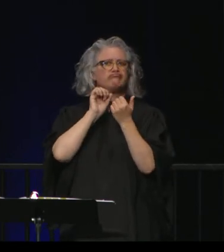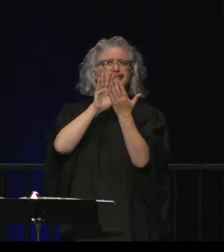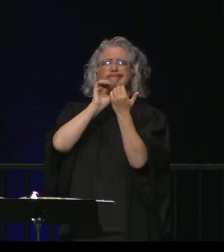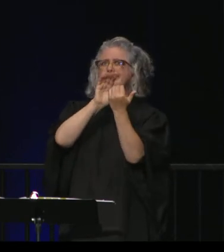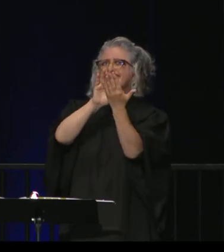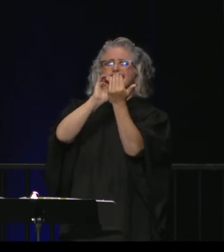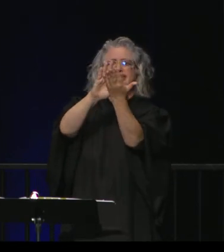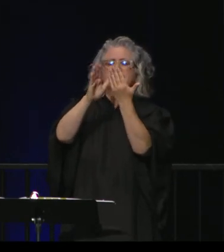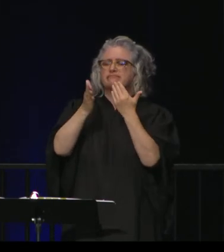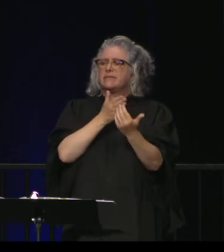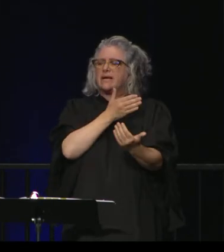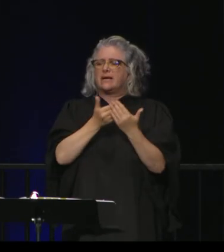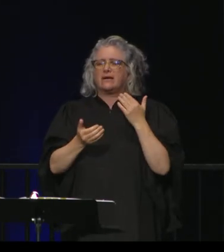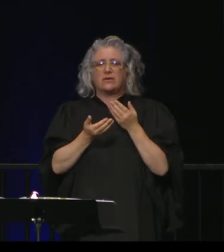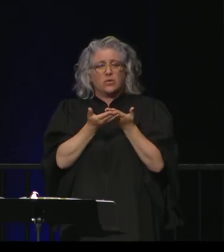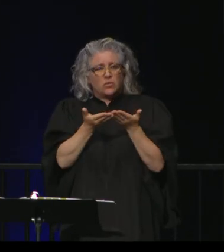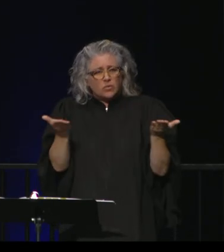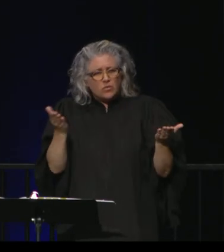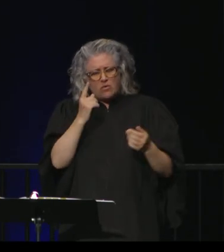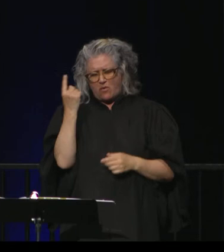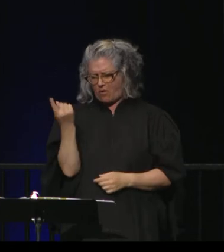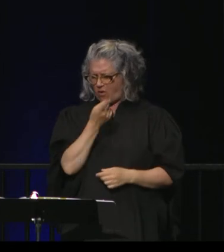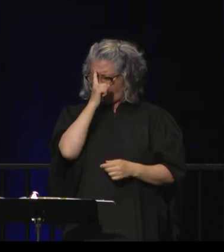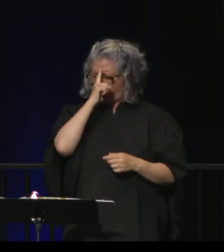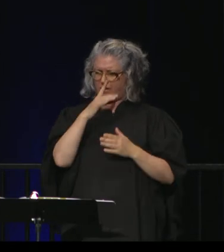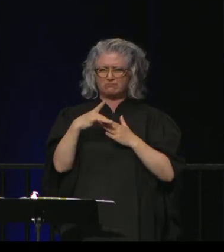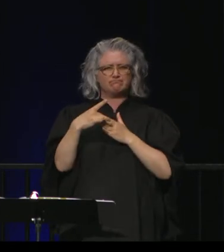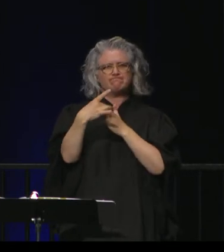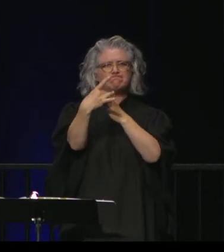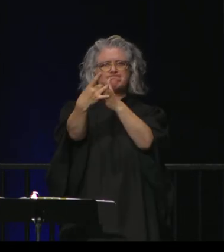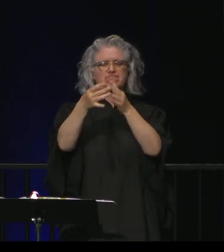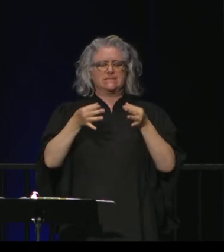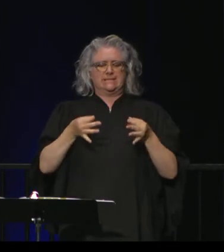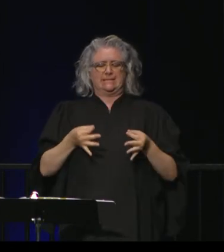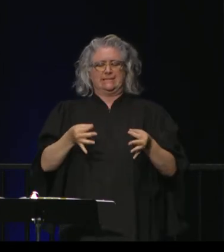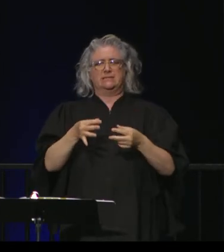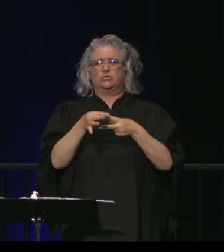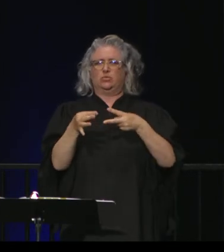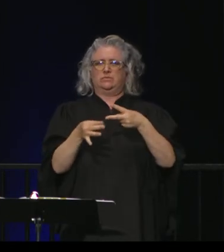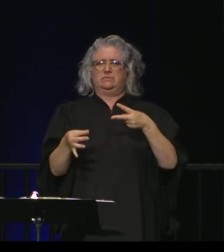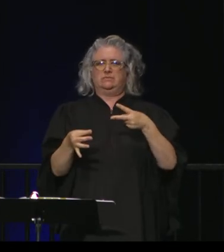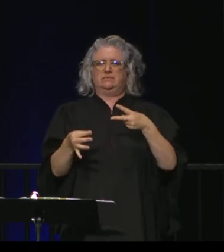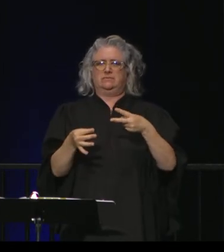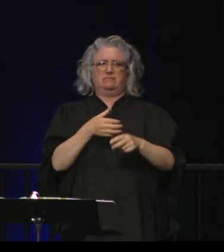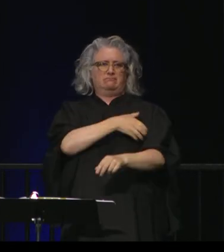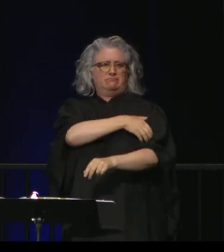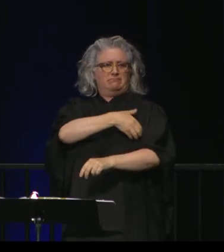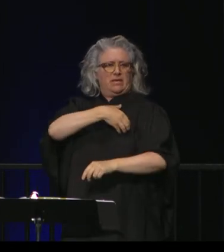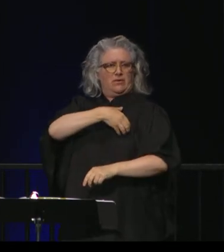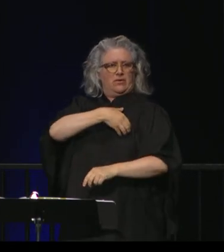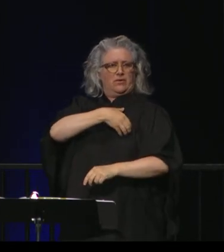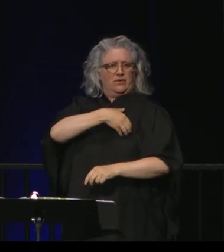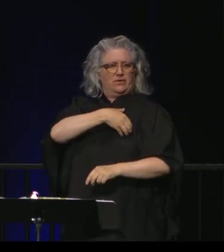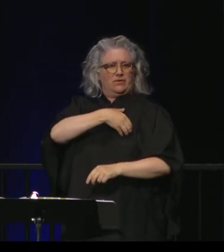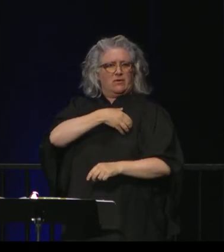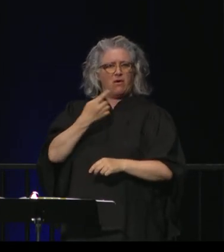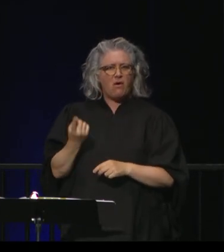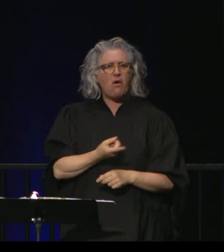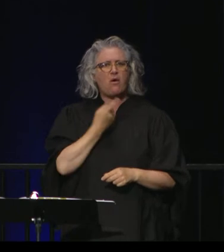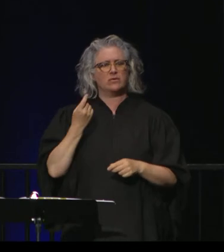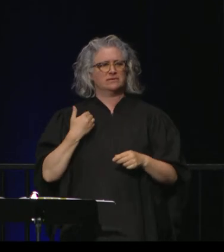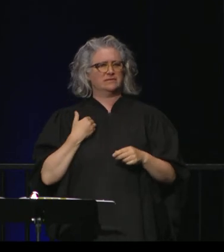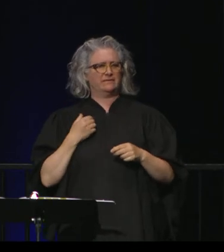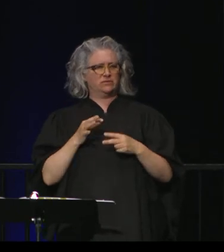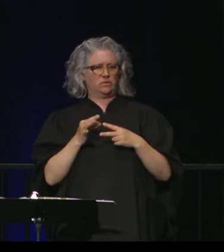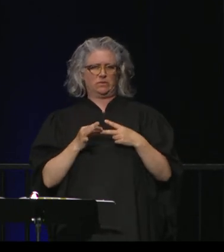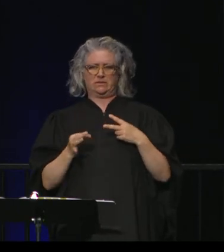will always be the masters of your own fates. You will always have the ability to make choices, to